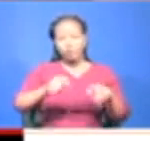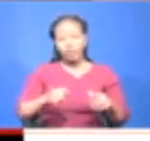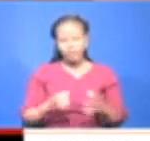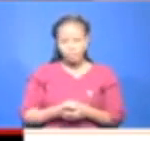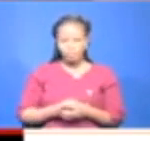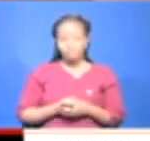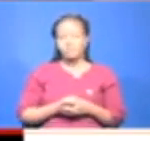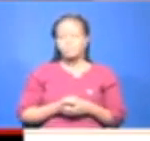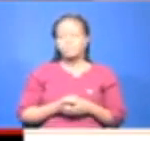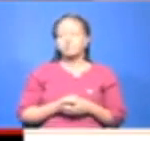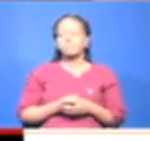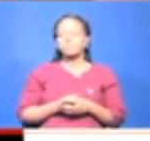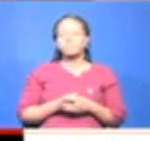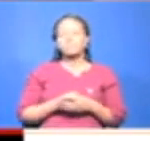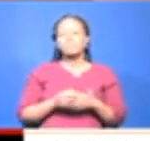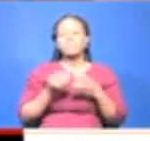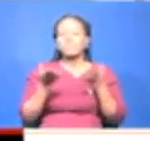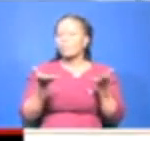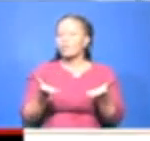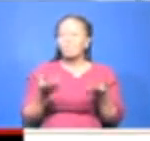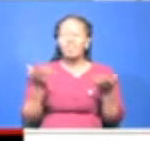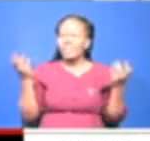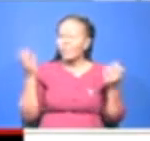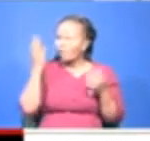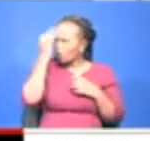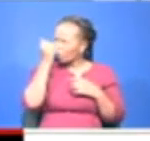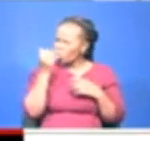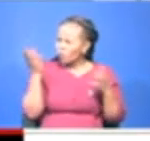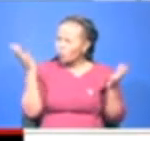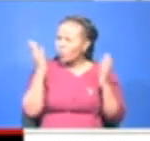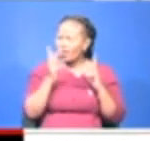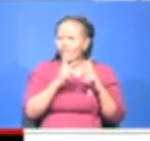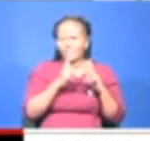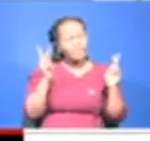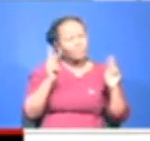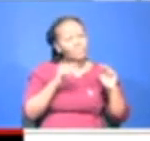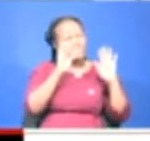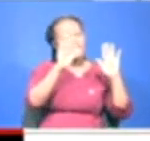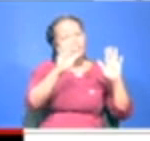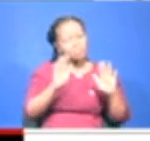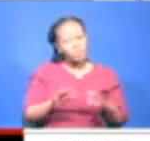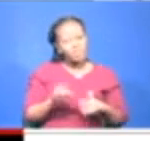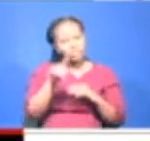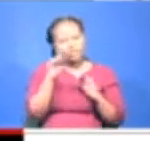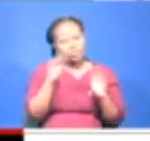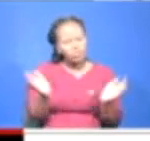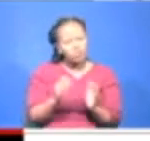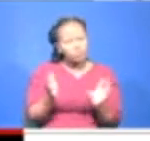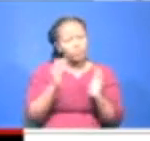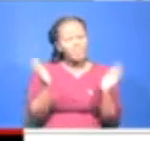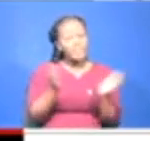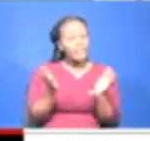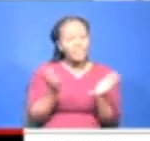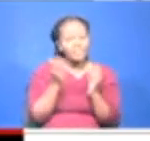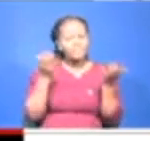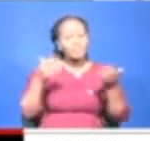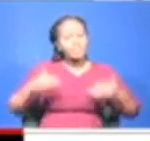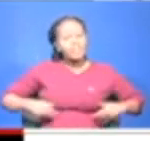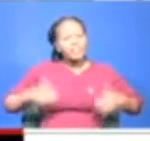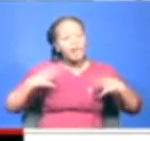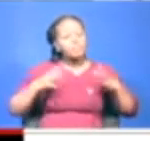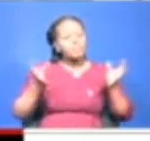you. So why is it very important that, we encourage more young people to join